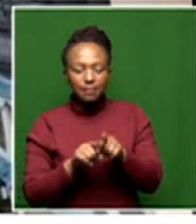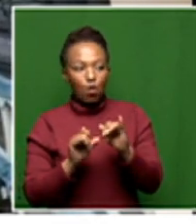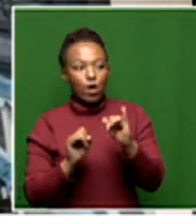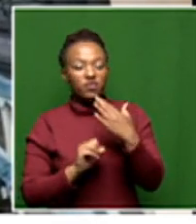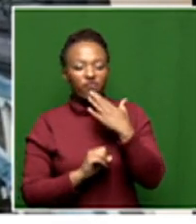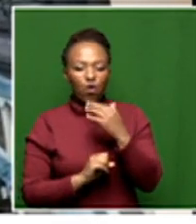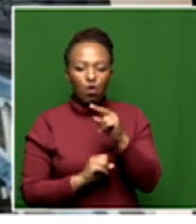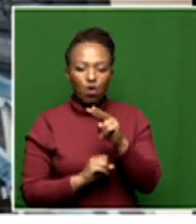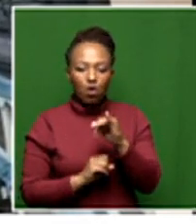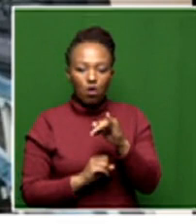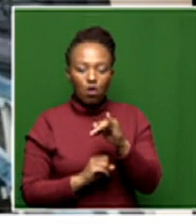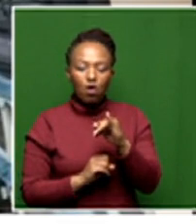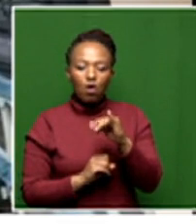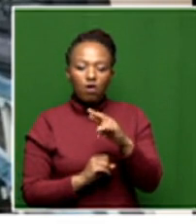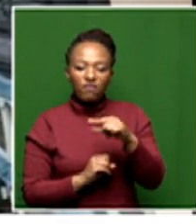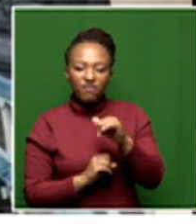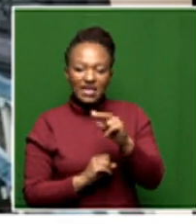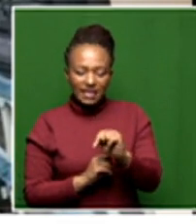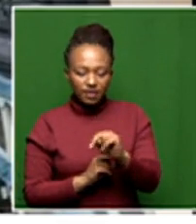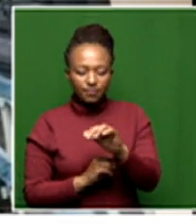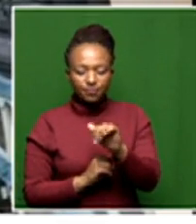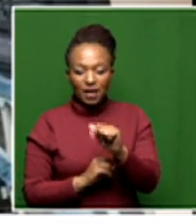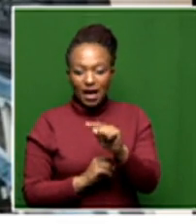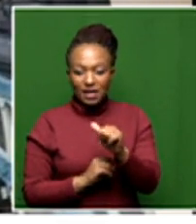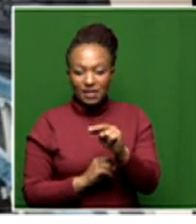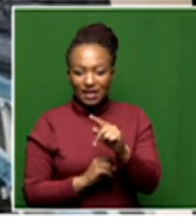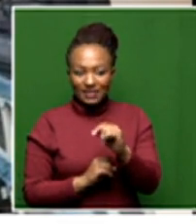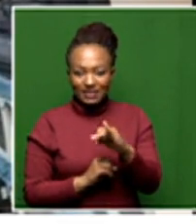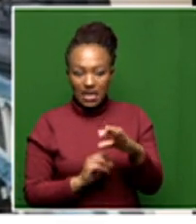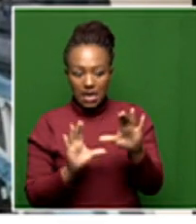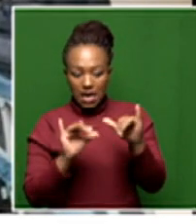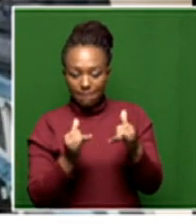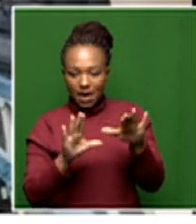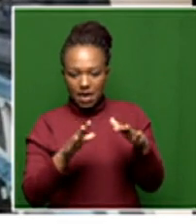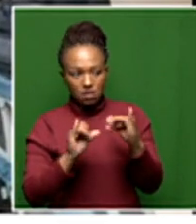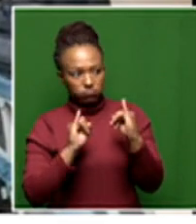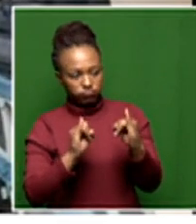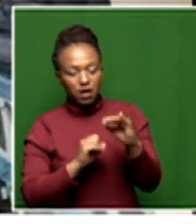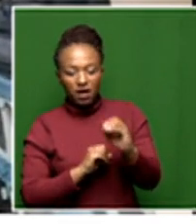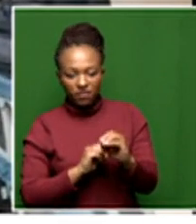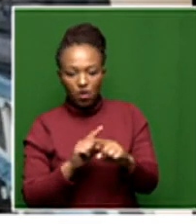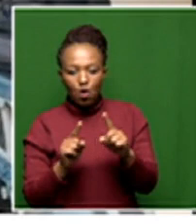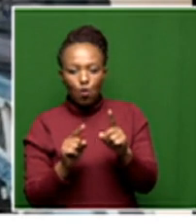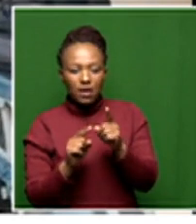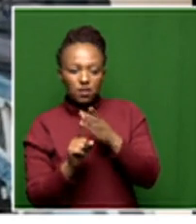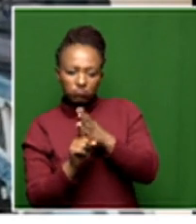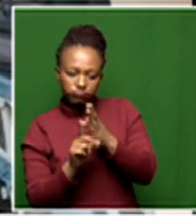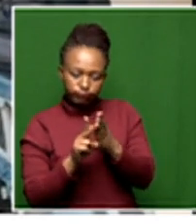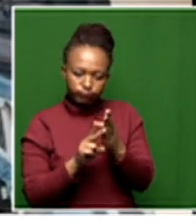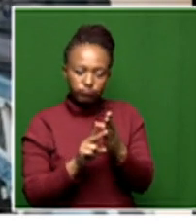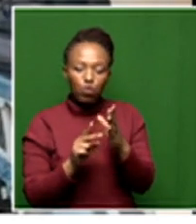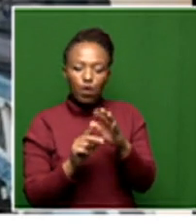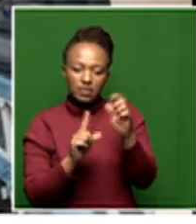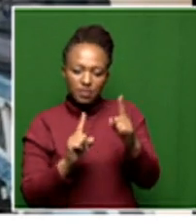been no different. And really, for aviation industry, there's kind of two distinct ways in which